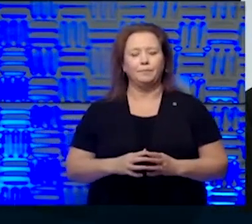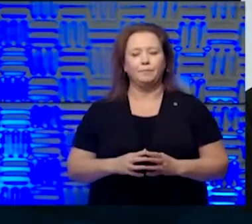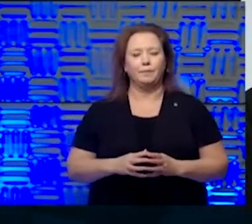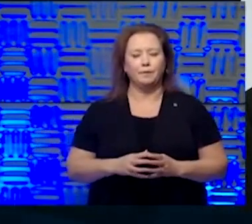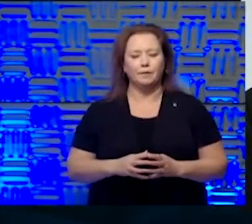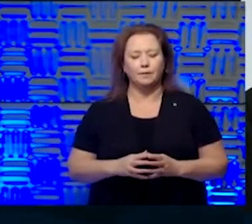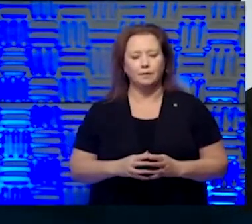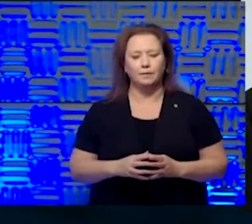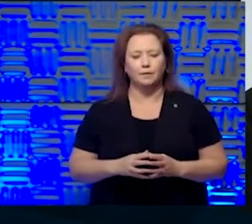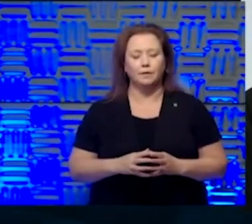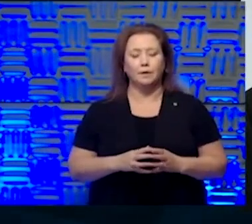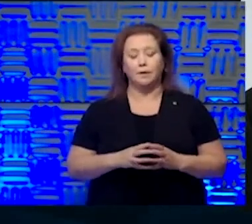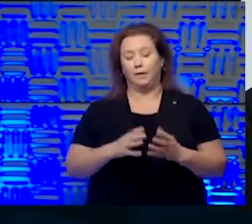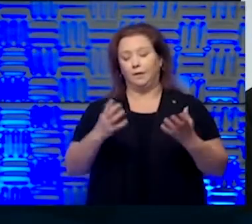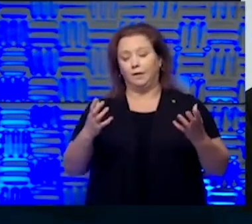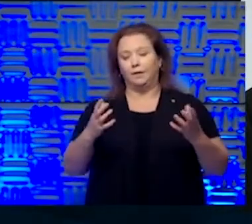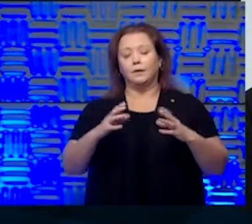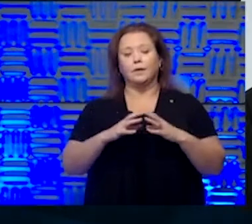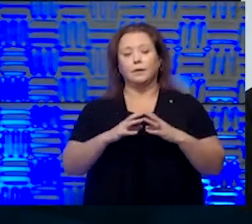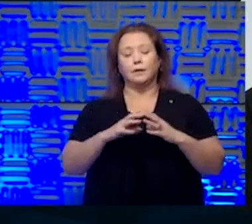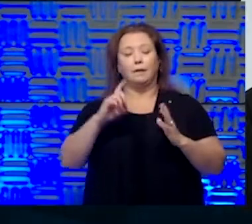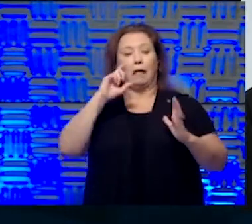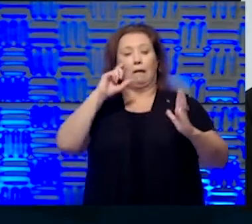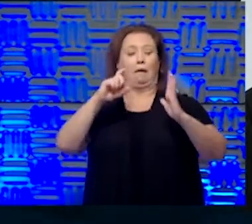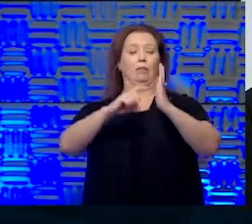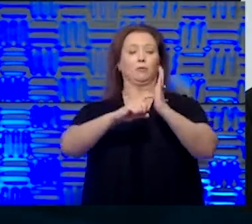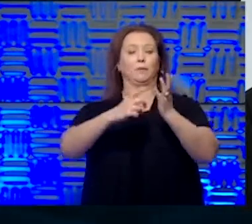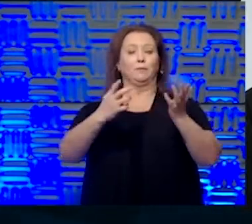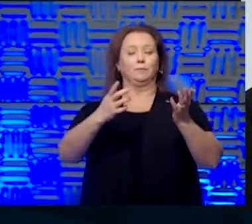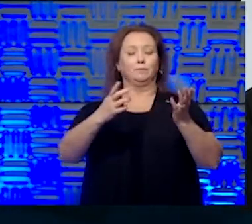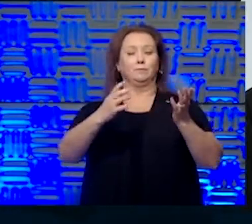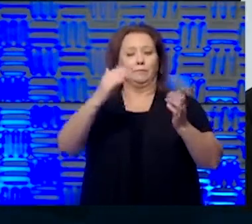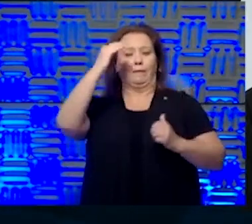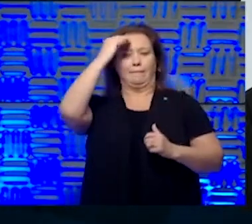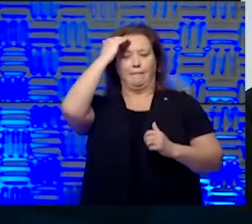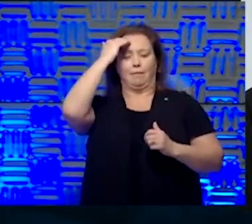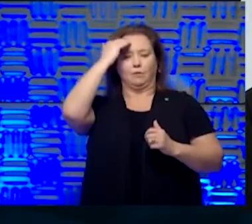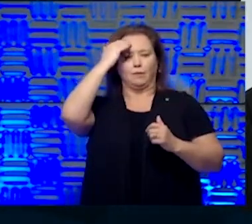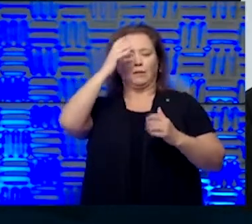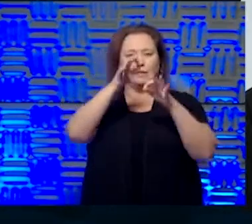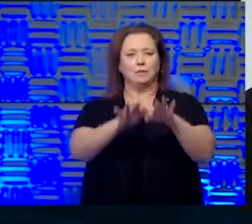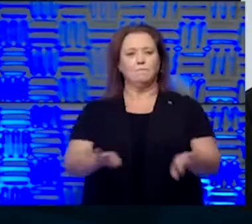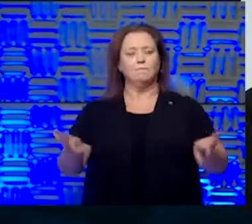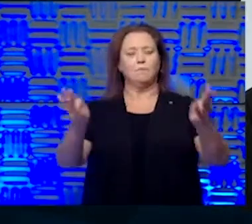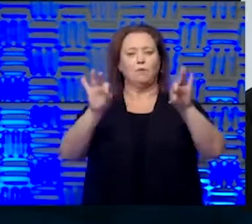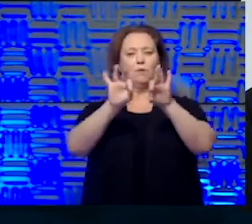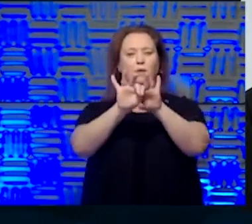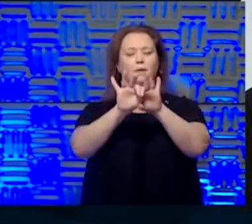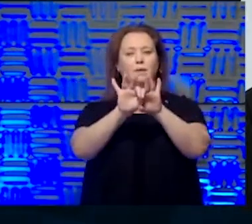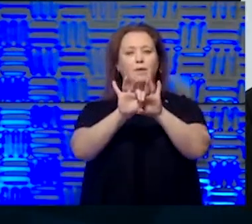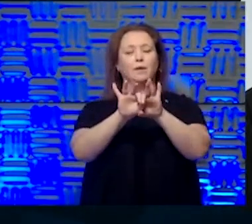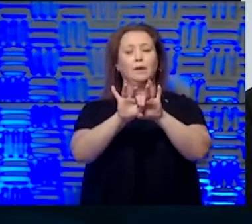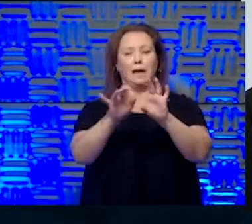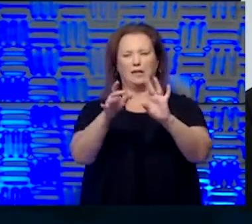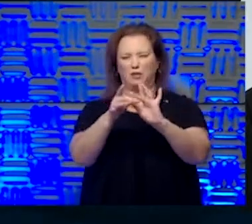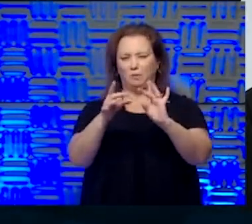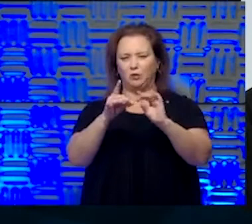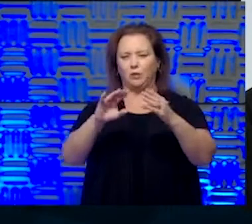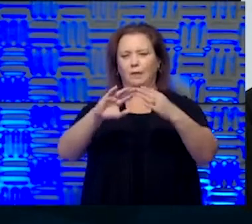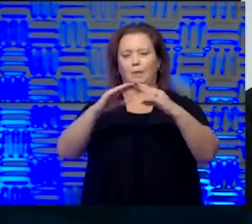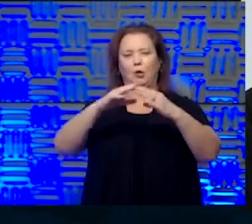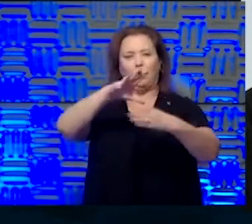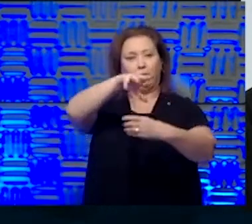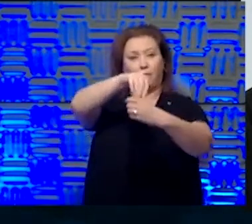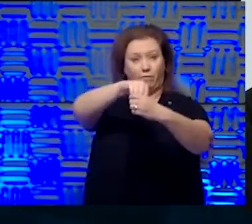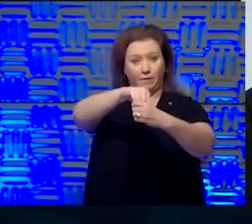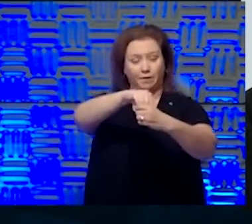As I stated before, I think acknowledgement is definitely important. And as you mentioned, community engagement, but